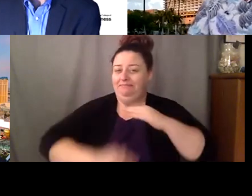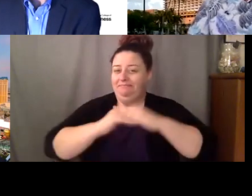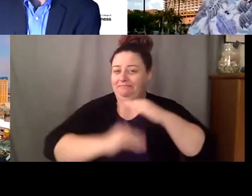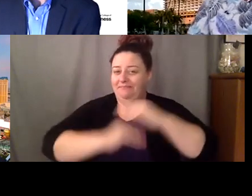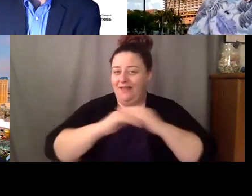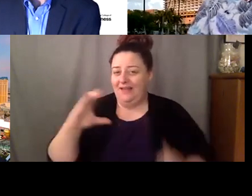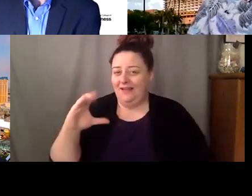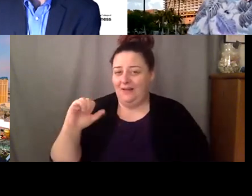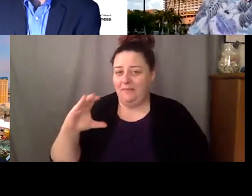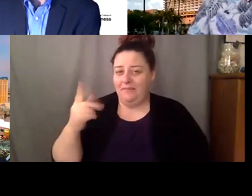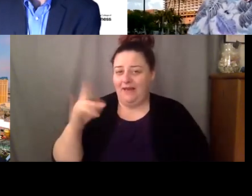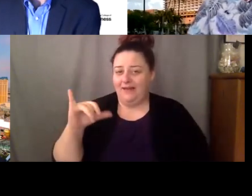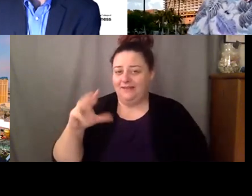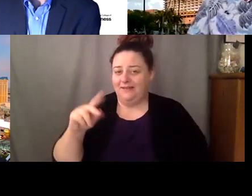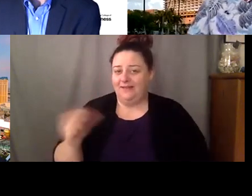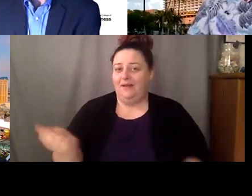in which we could operate